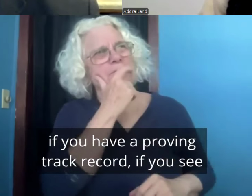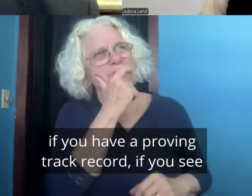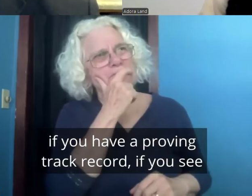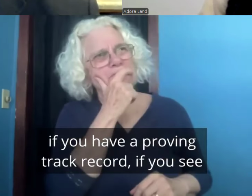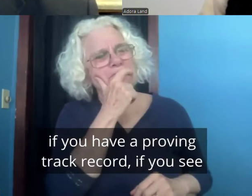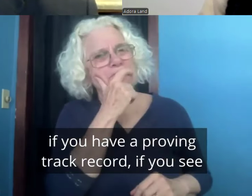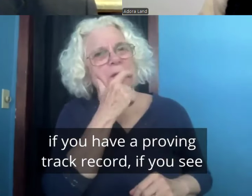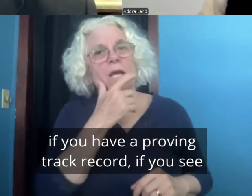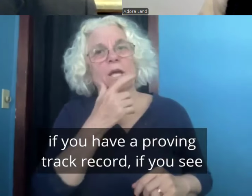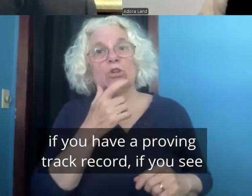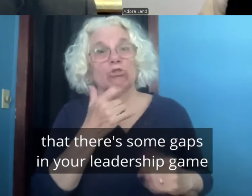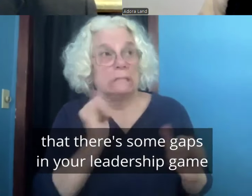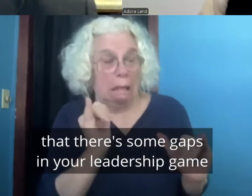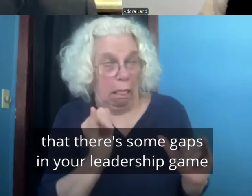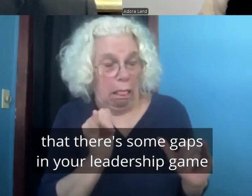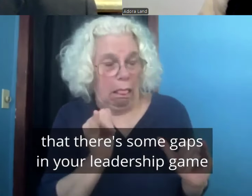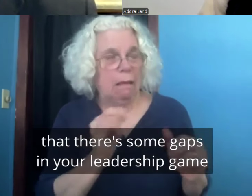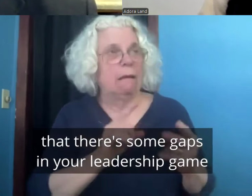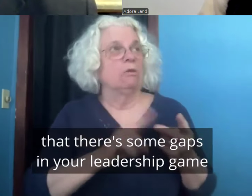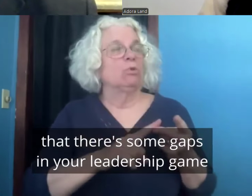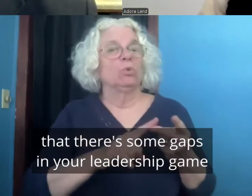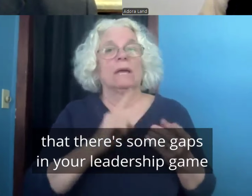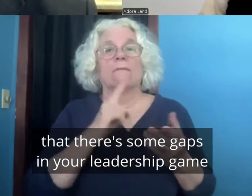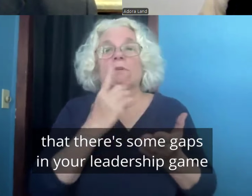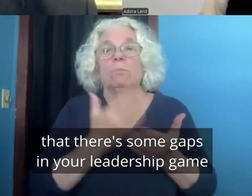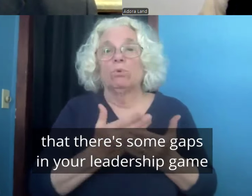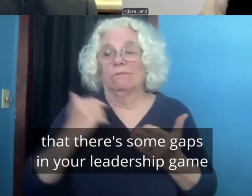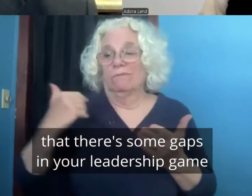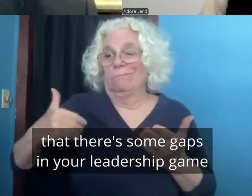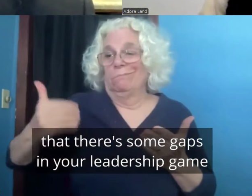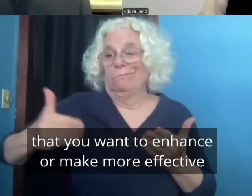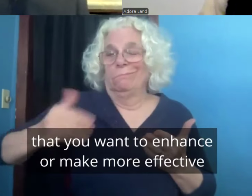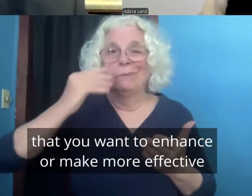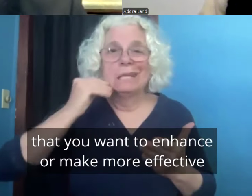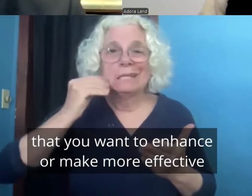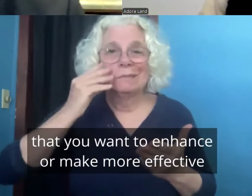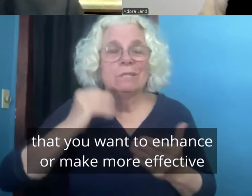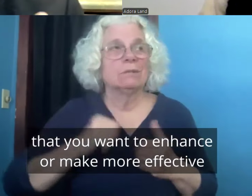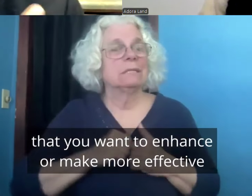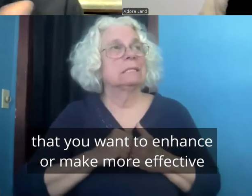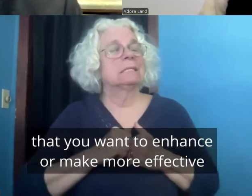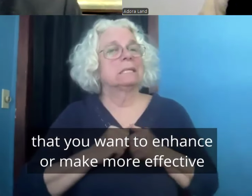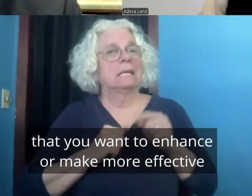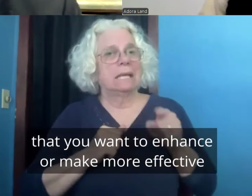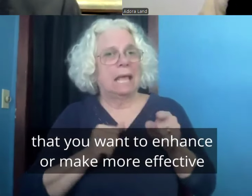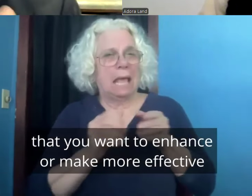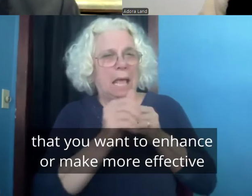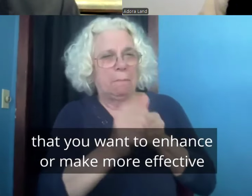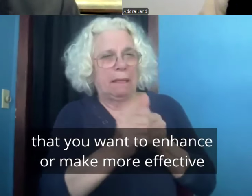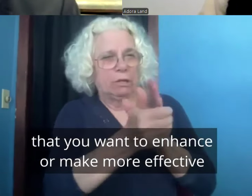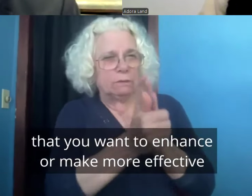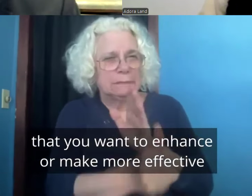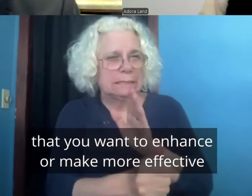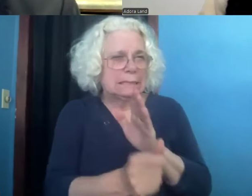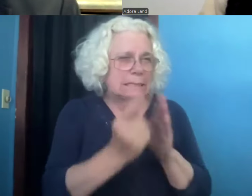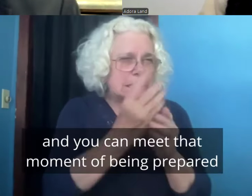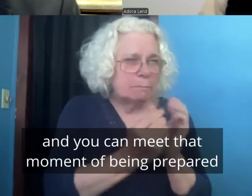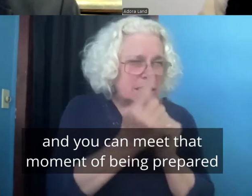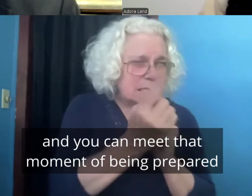track record, if you see that there's some gaps in your leadership game that you want to enhance or make more